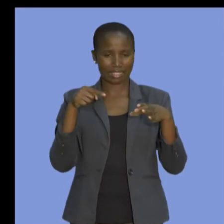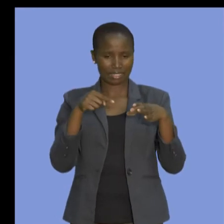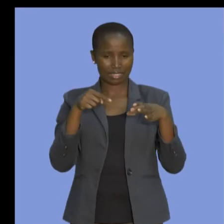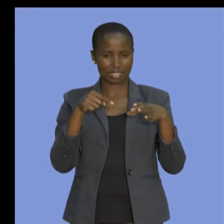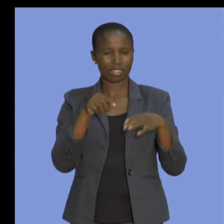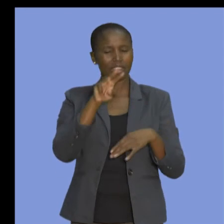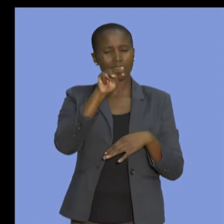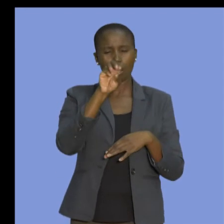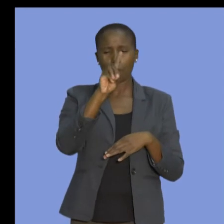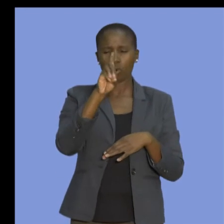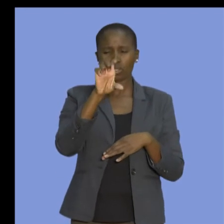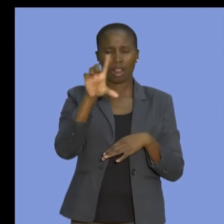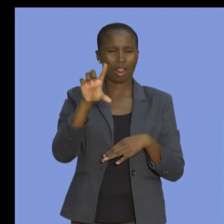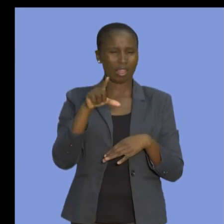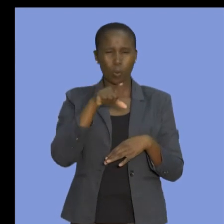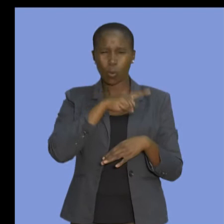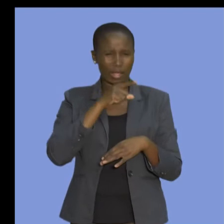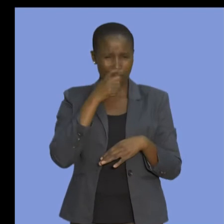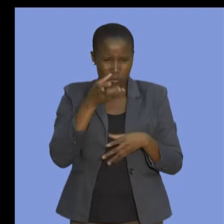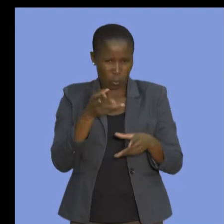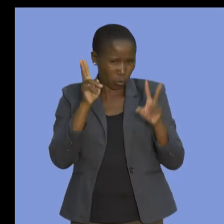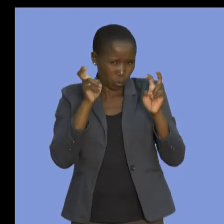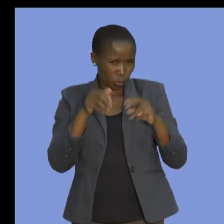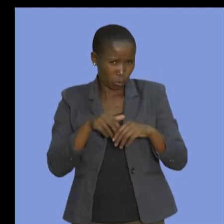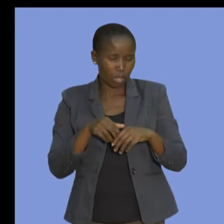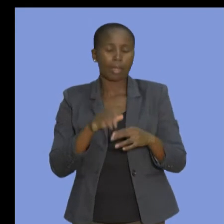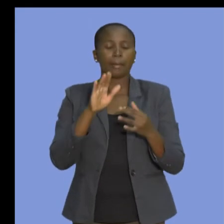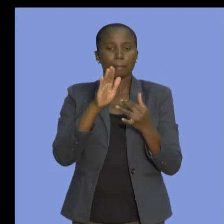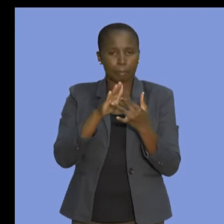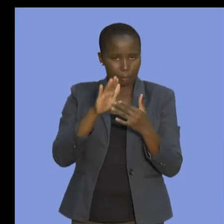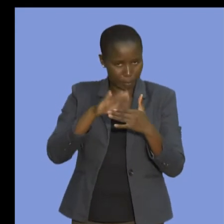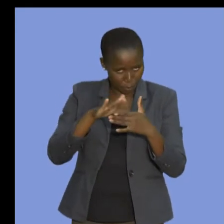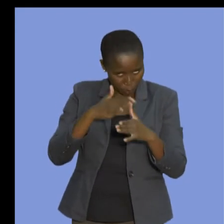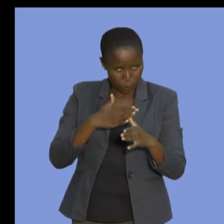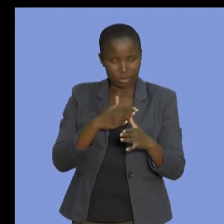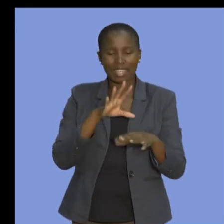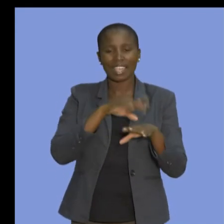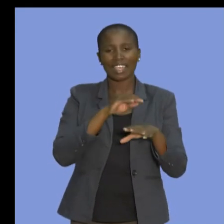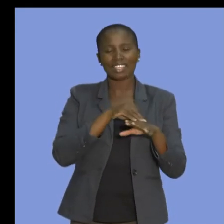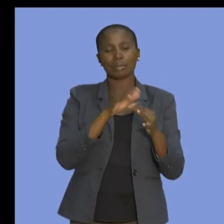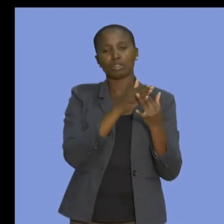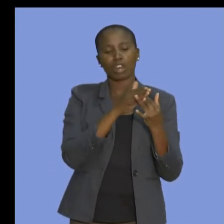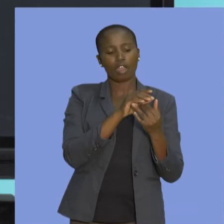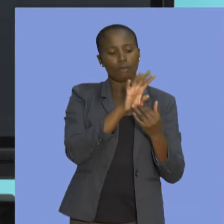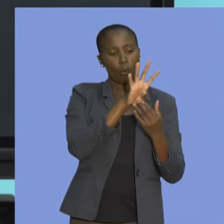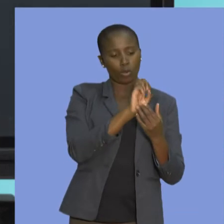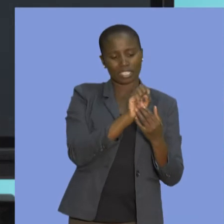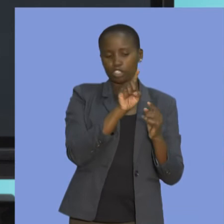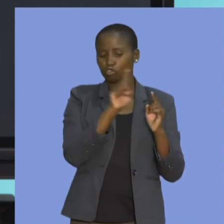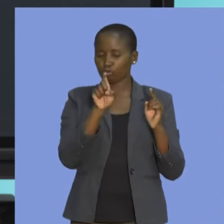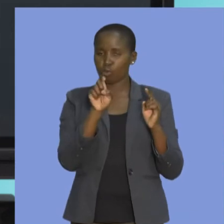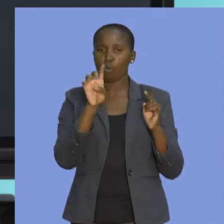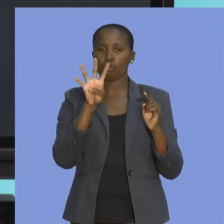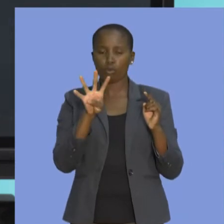modal class? It's between 40 and 59. because we don't know the actual mode in